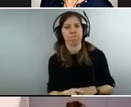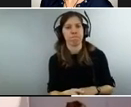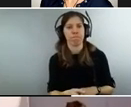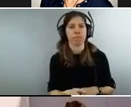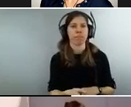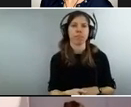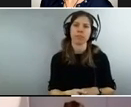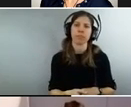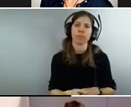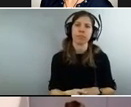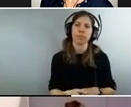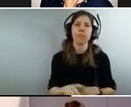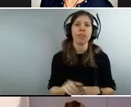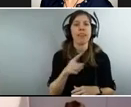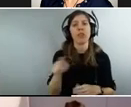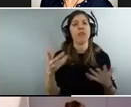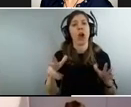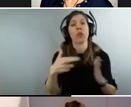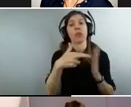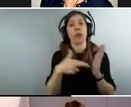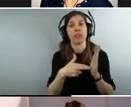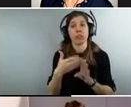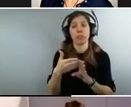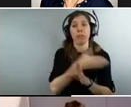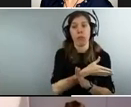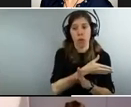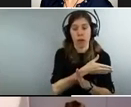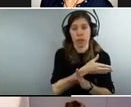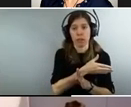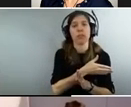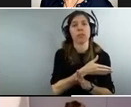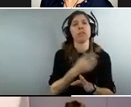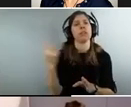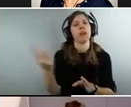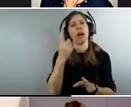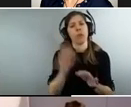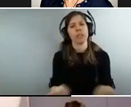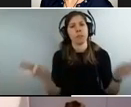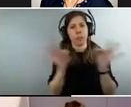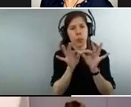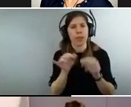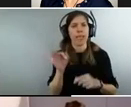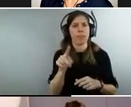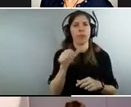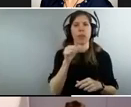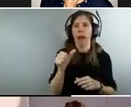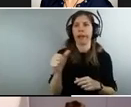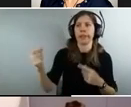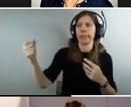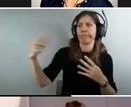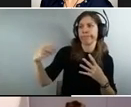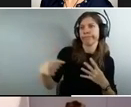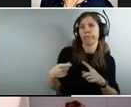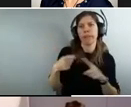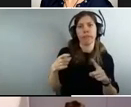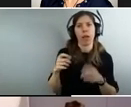now, if you have already registered previously, it's always important, if you're not on the alerts already, to check